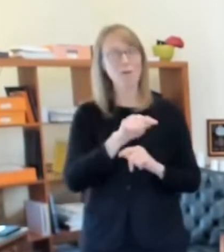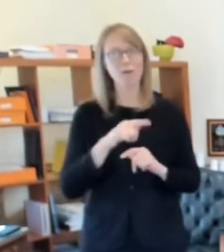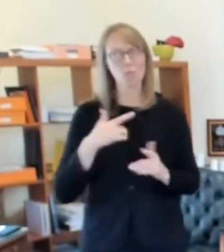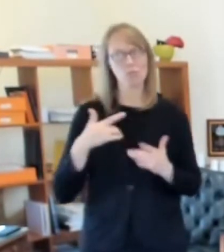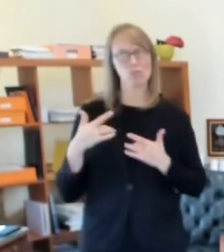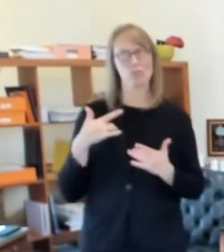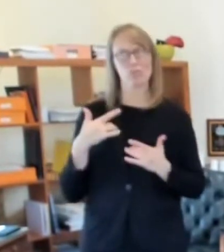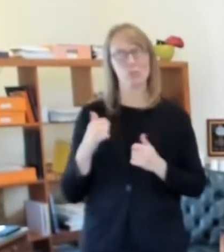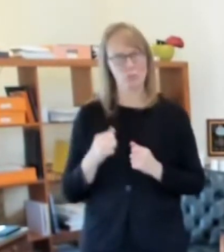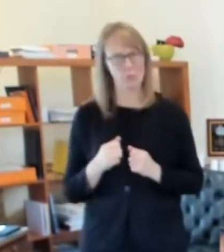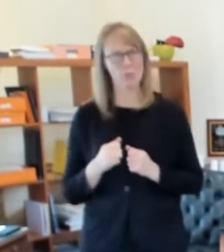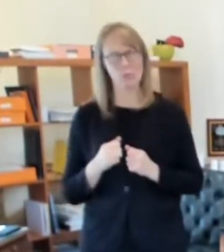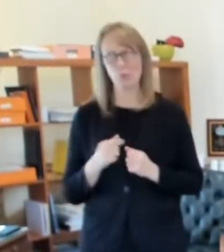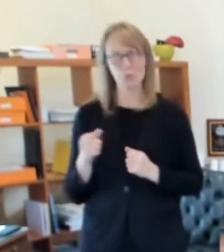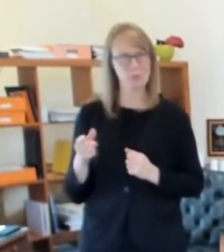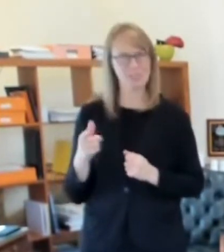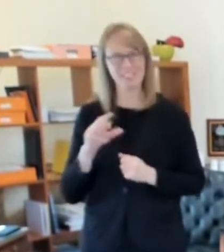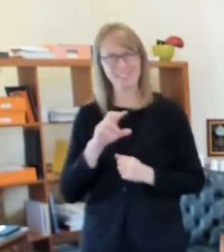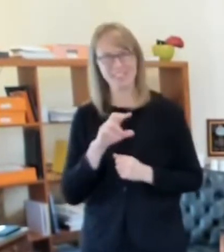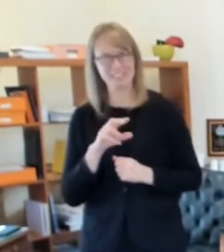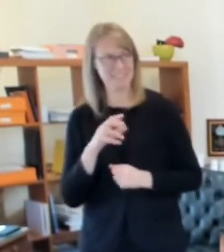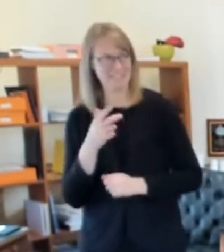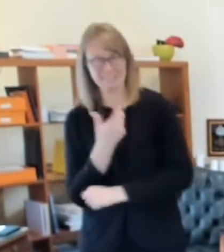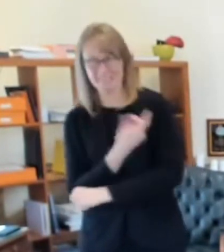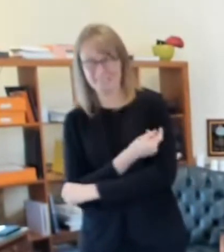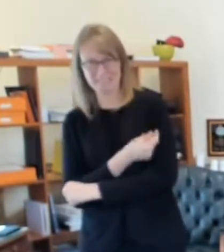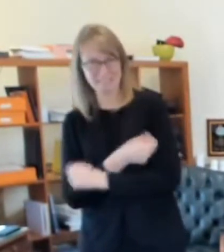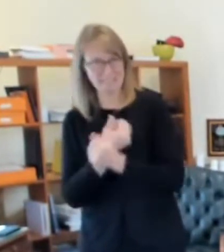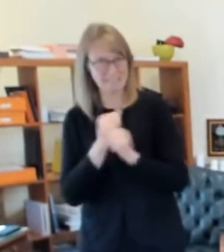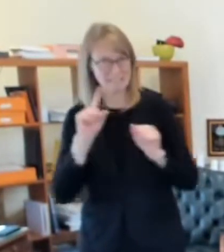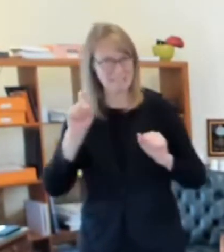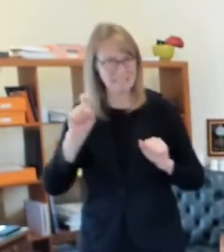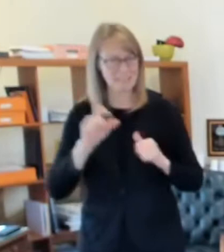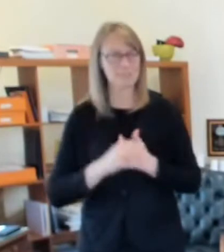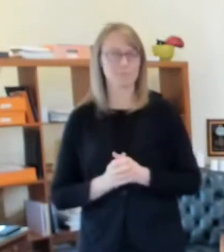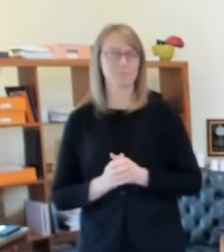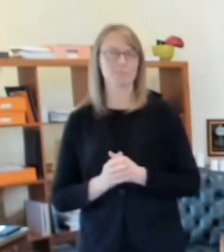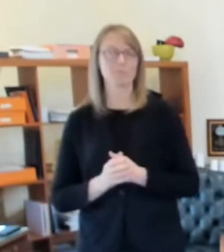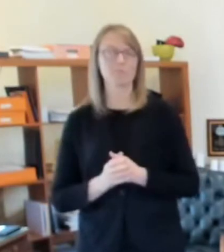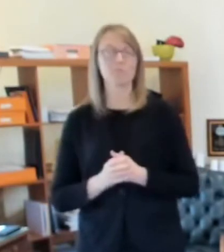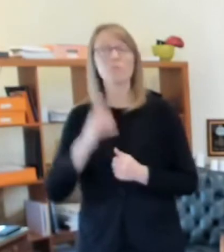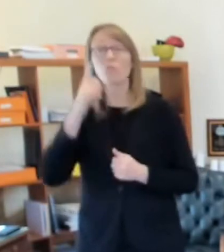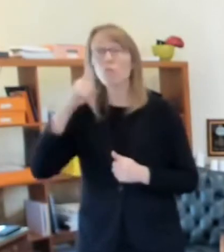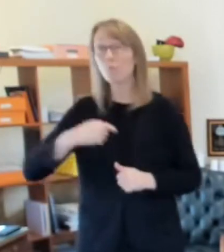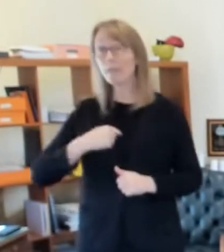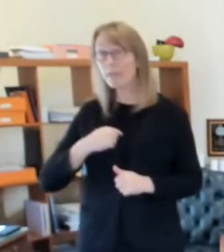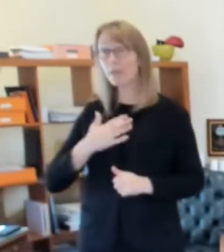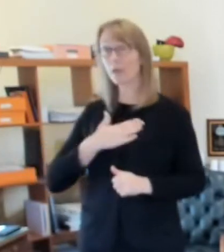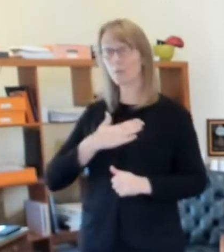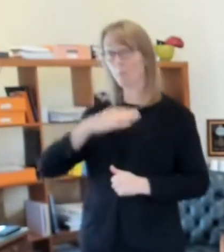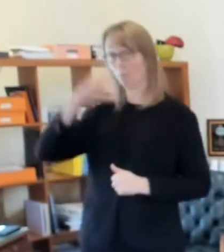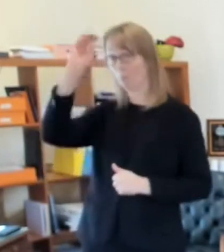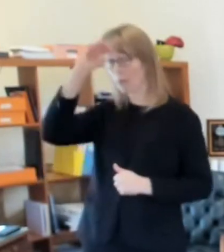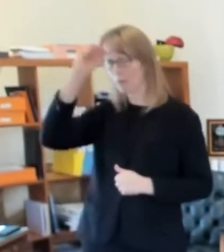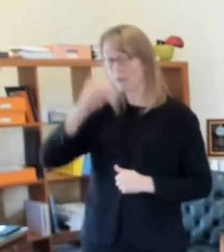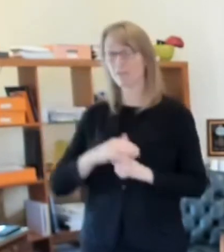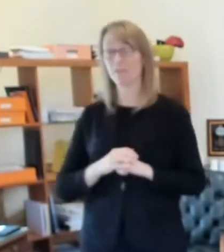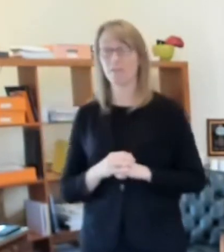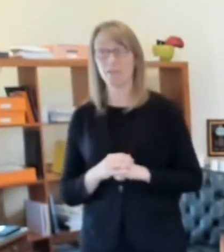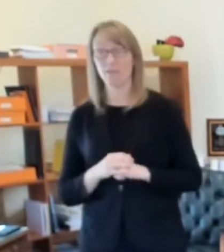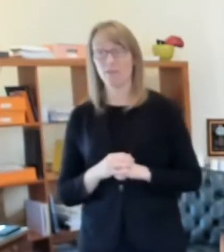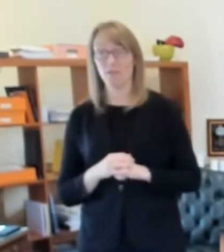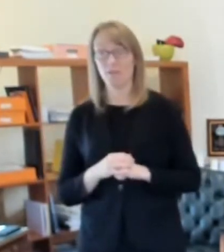For me, the concern about getting COVID and getting extremely